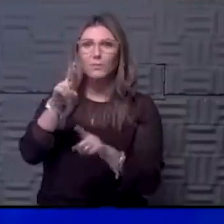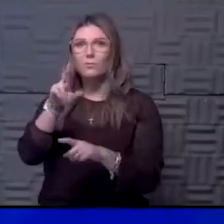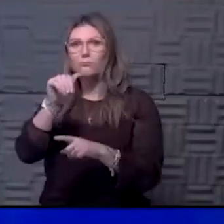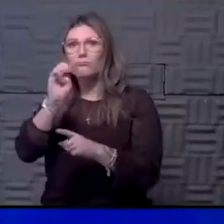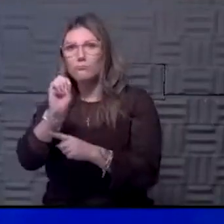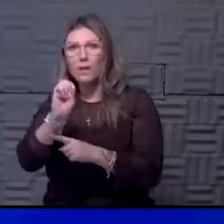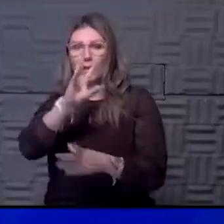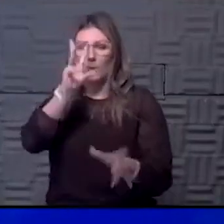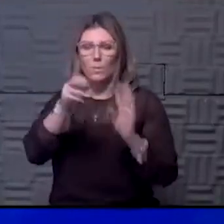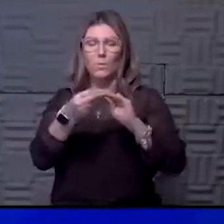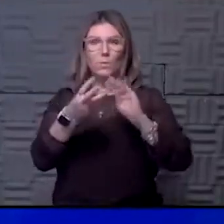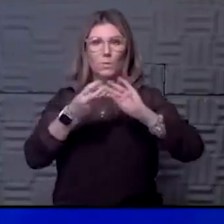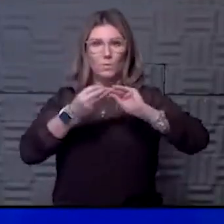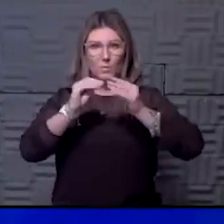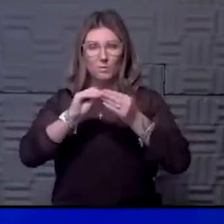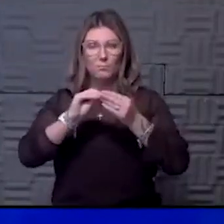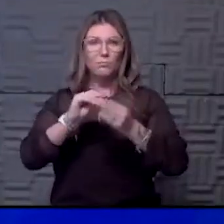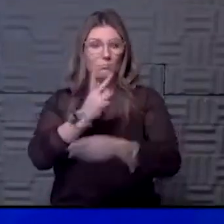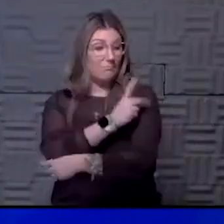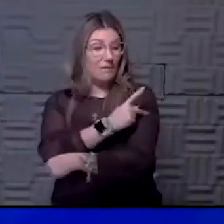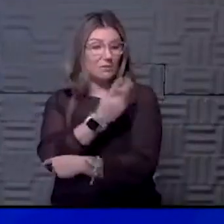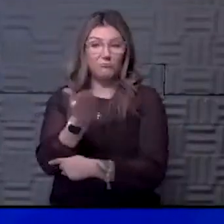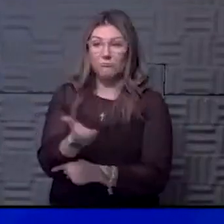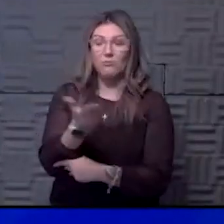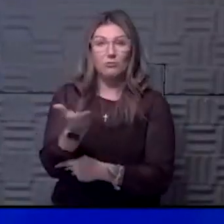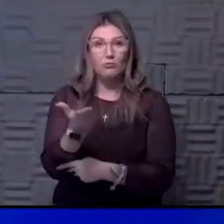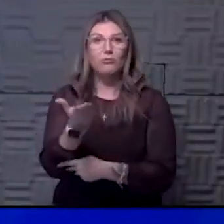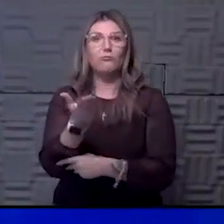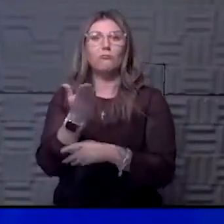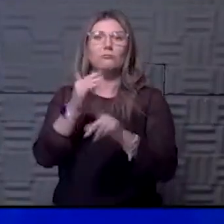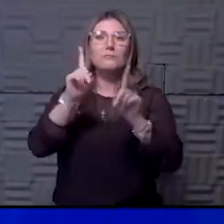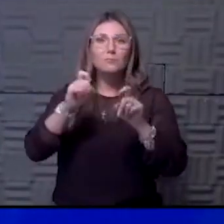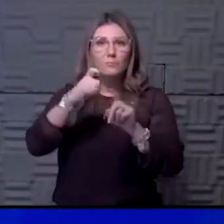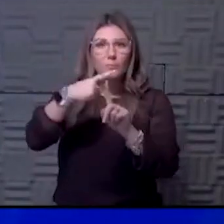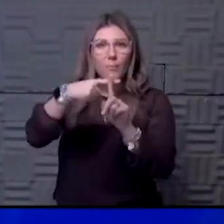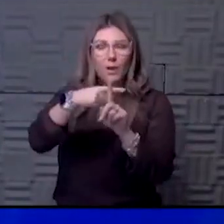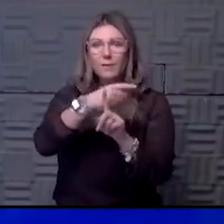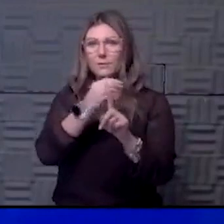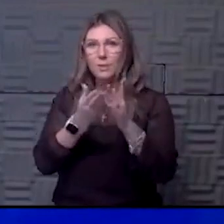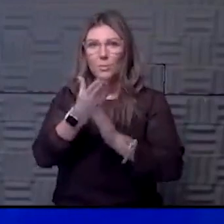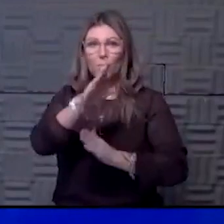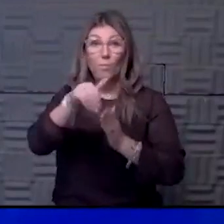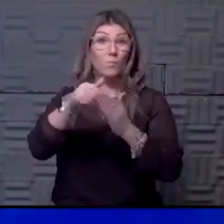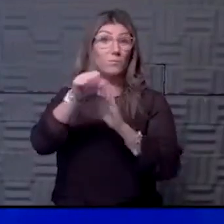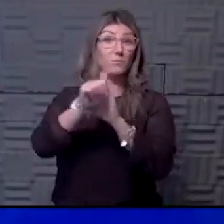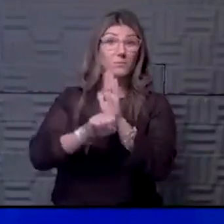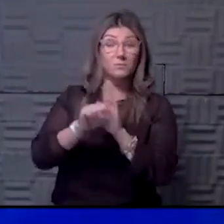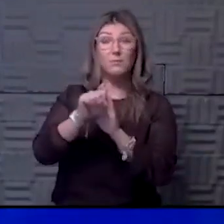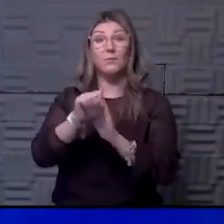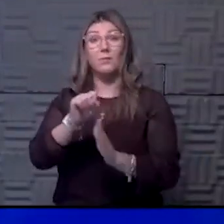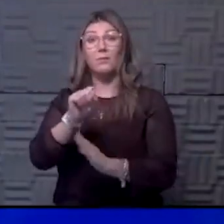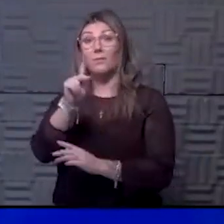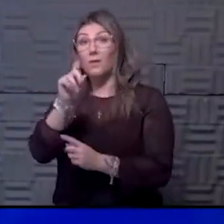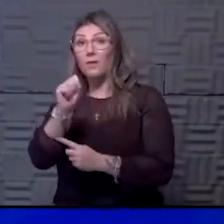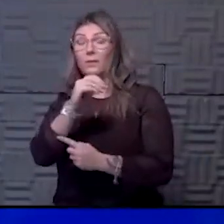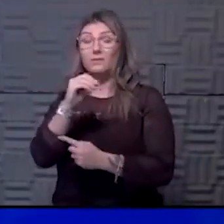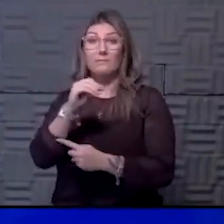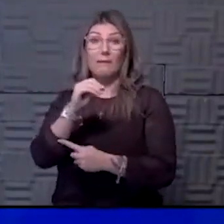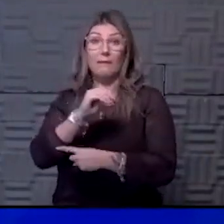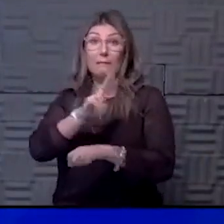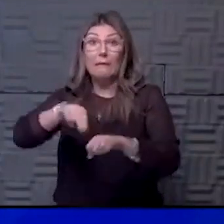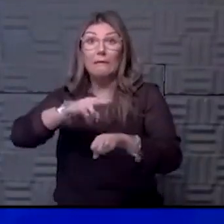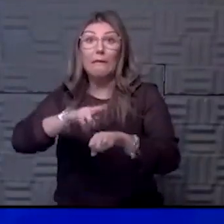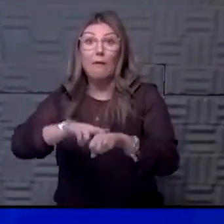The total number of new patients who are testing positive here throughout the state of Kansas and nationally is